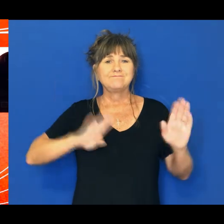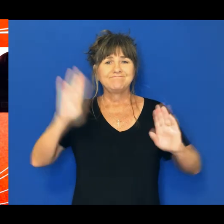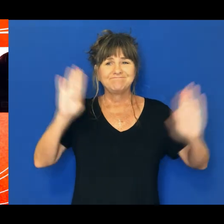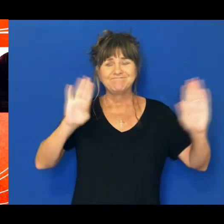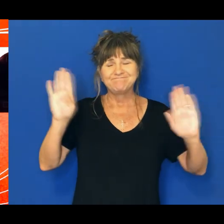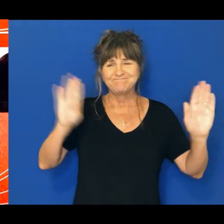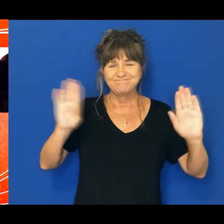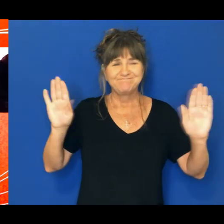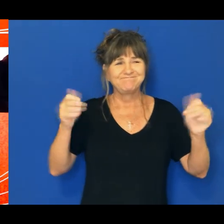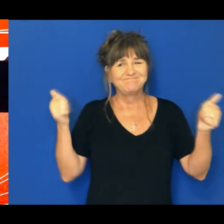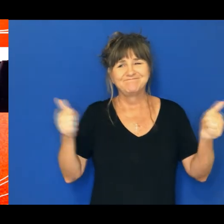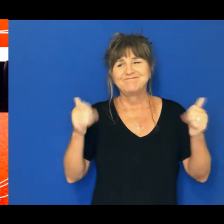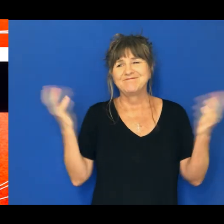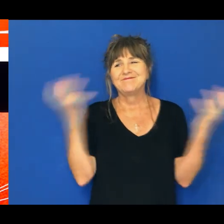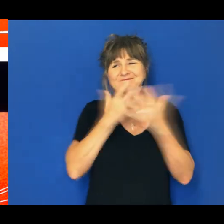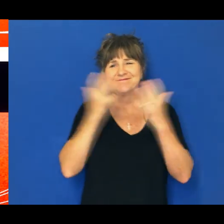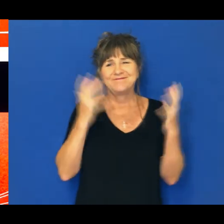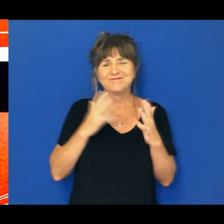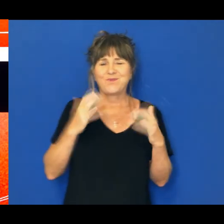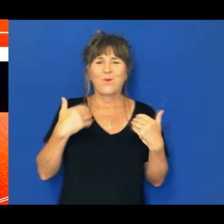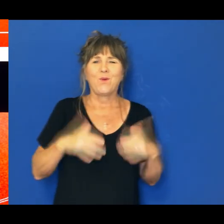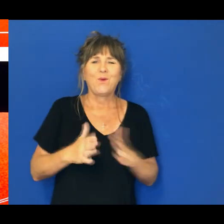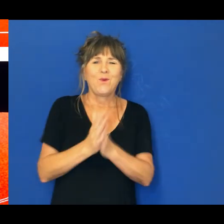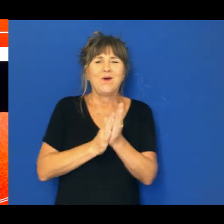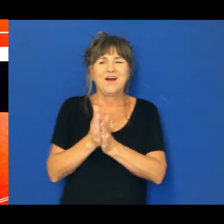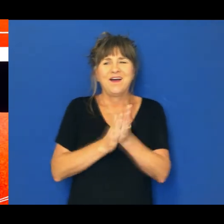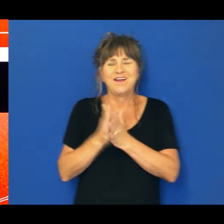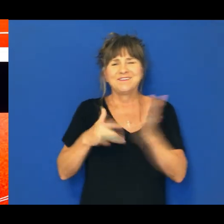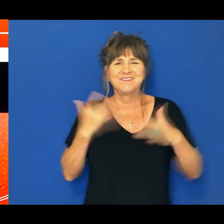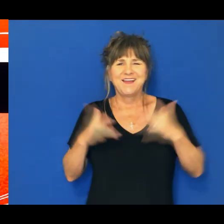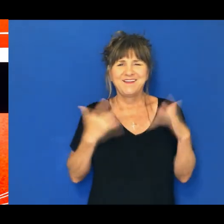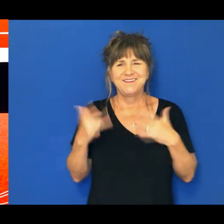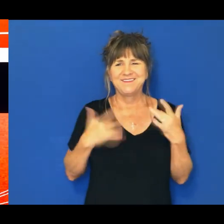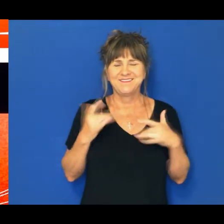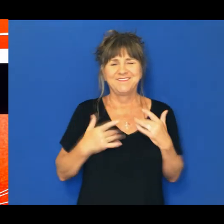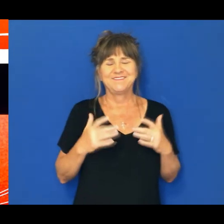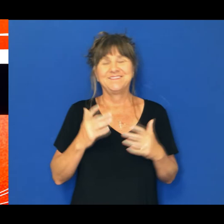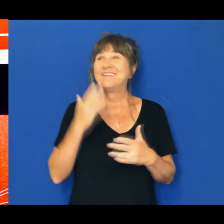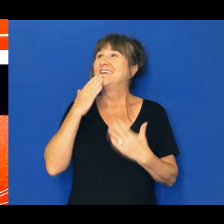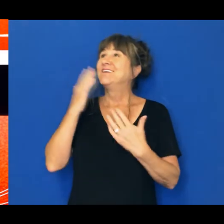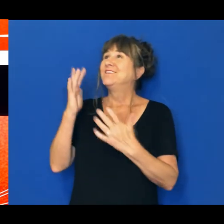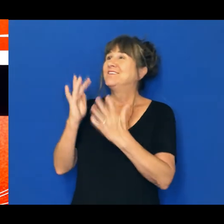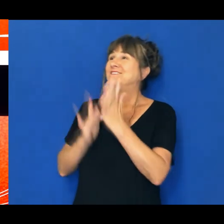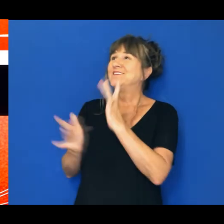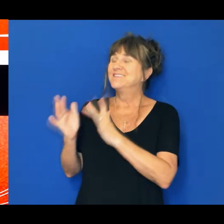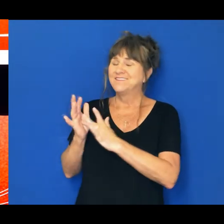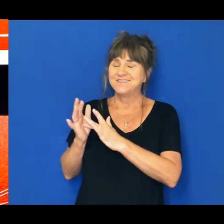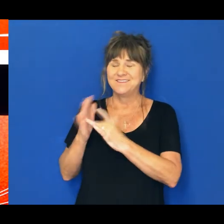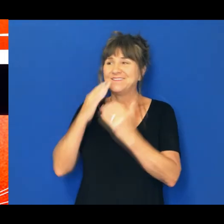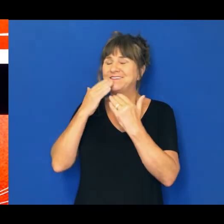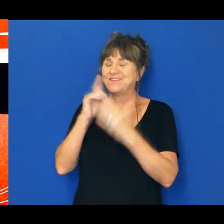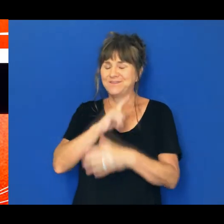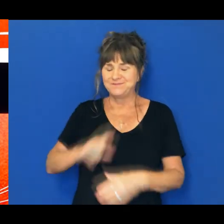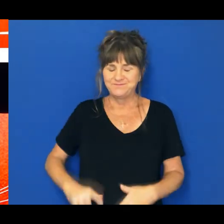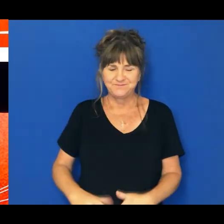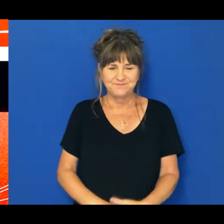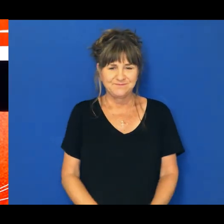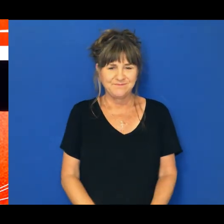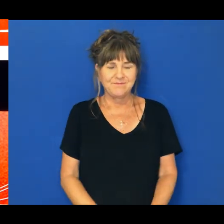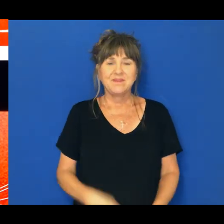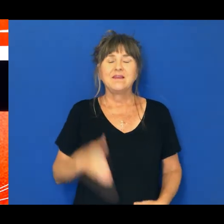Hands going up all across the room. Awesome. Wow, look at that. Church on fire right now in Jesus' name. Thank you, Lord. Thank you, God. Thank you,